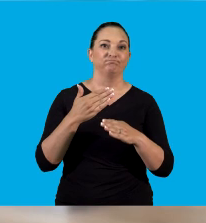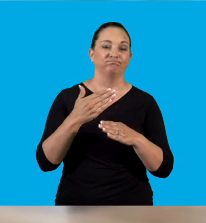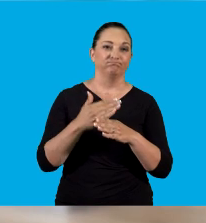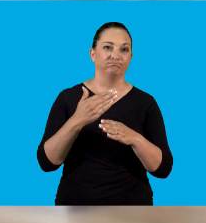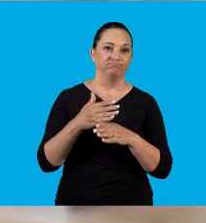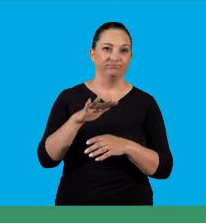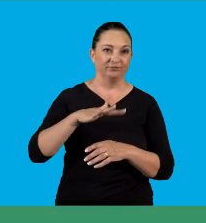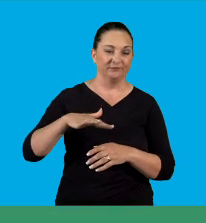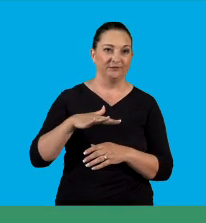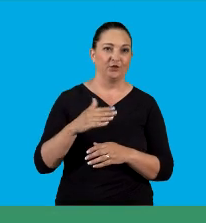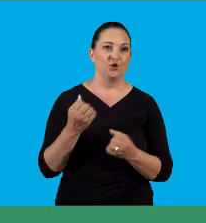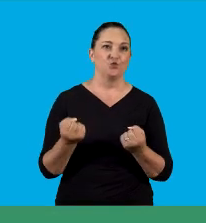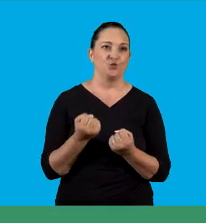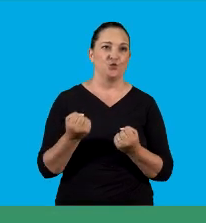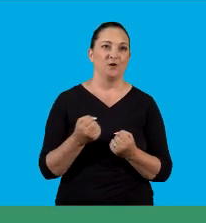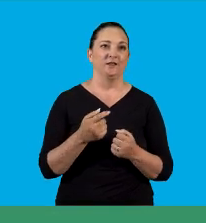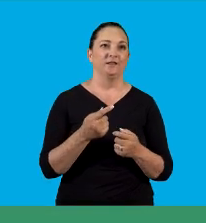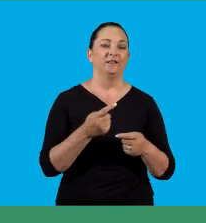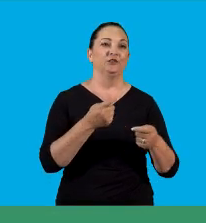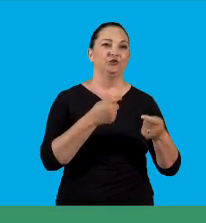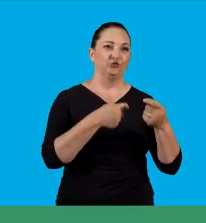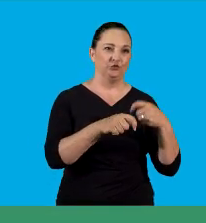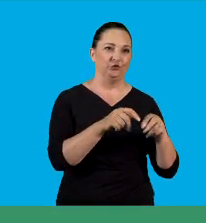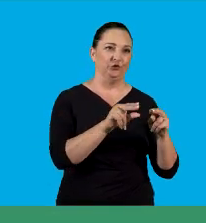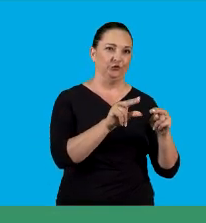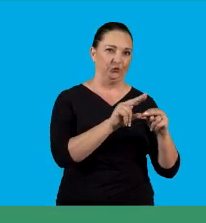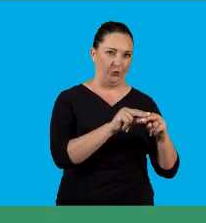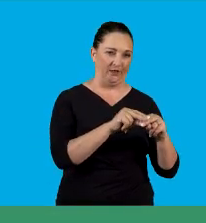would be trade unions.